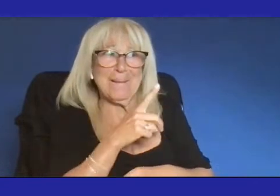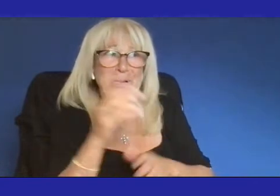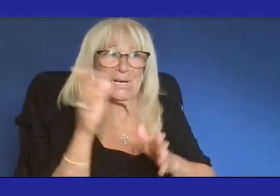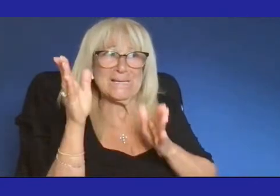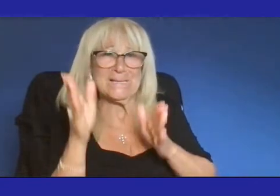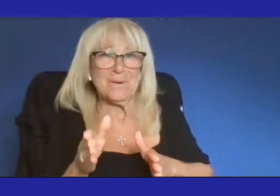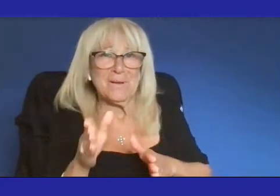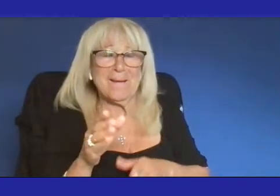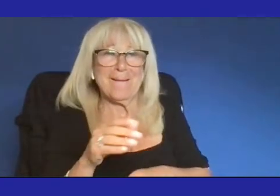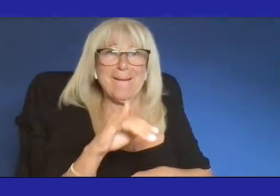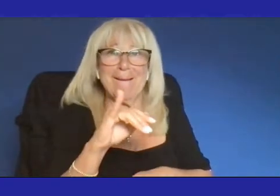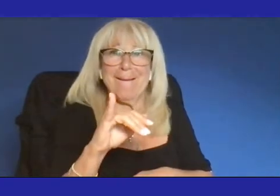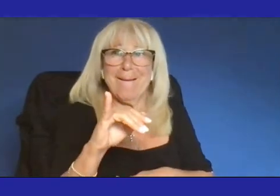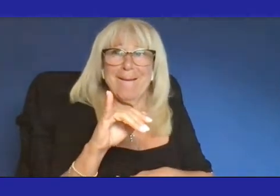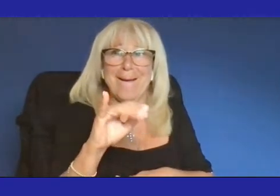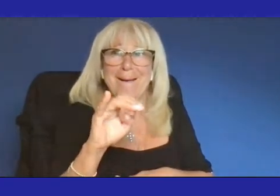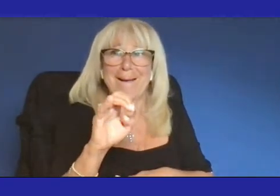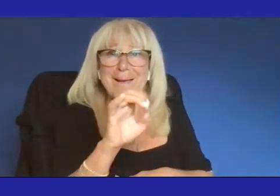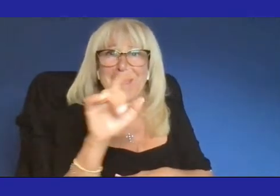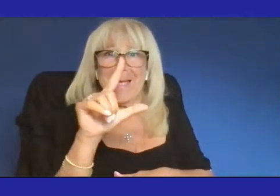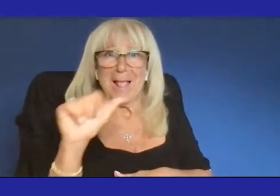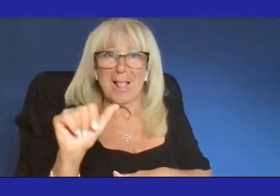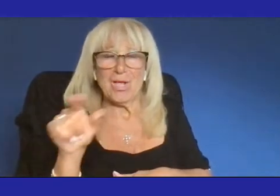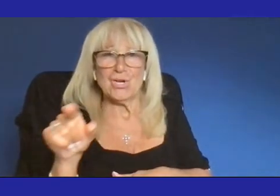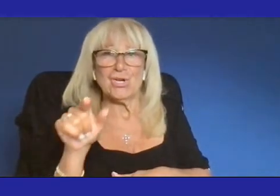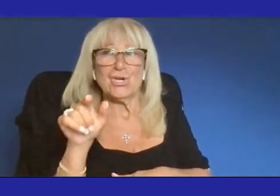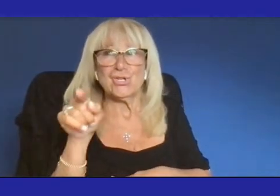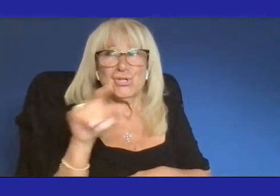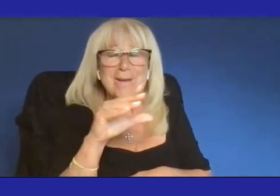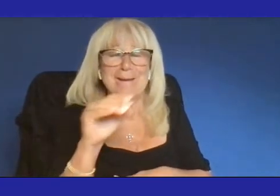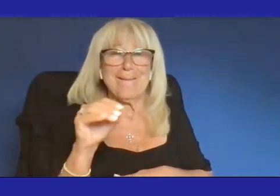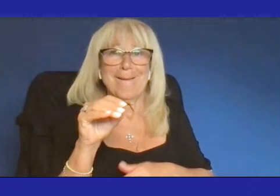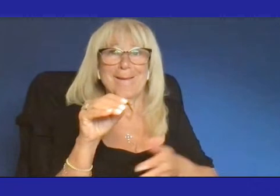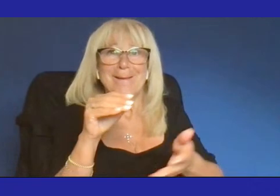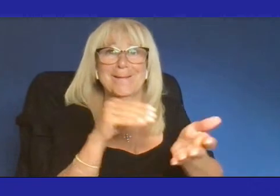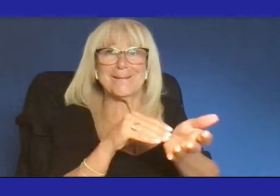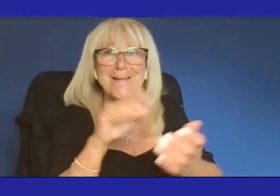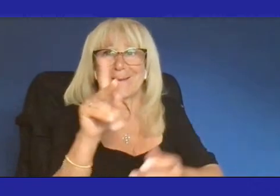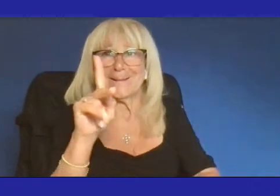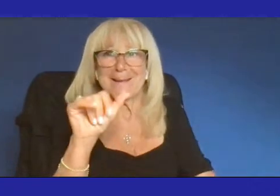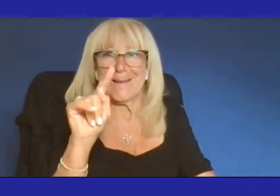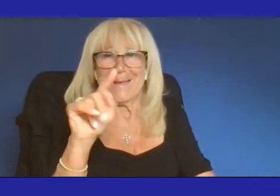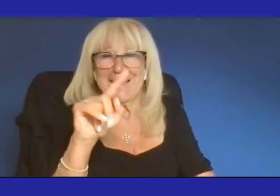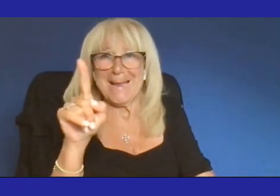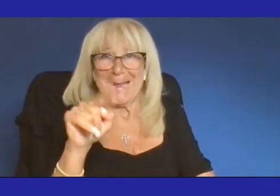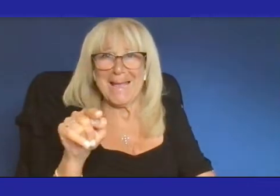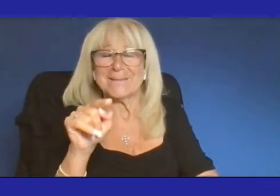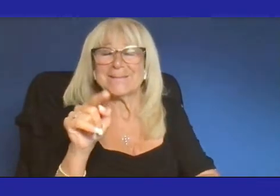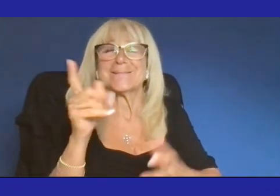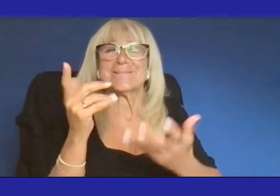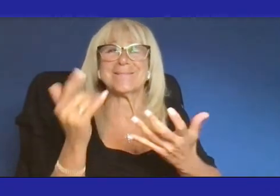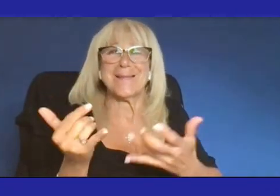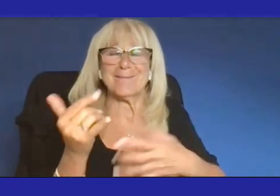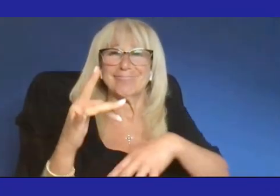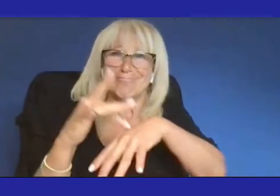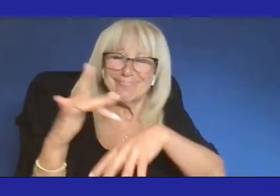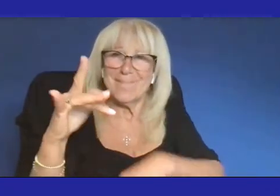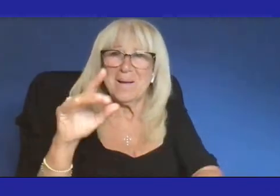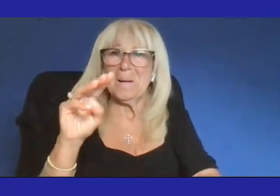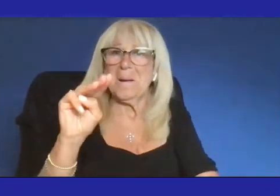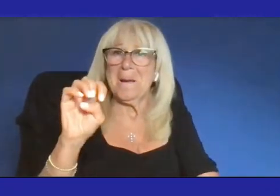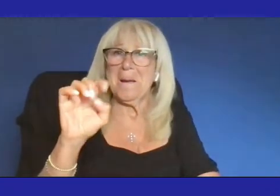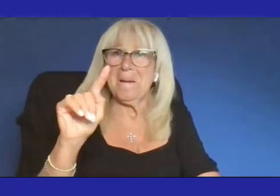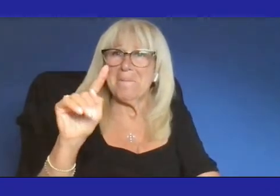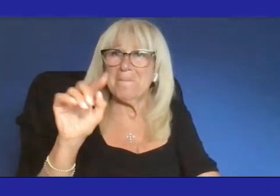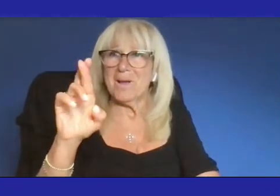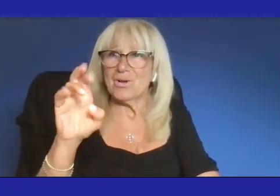Ayala, and so she and Dr. Katz were at Metropolitan like a half an